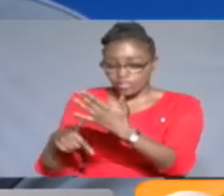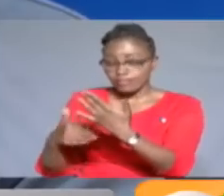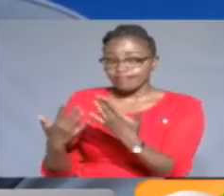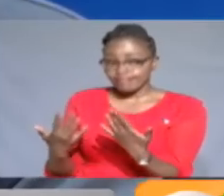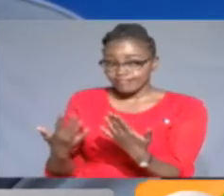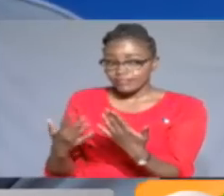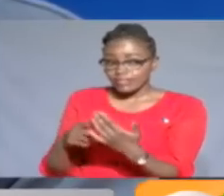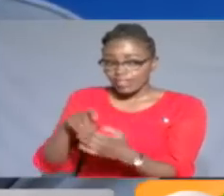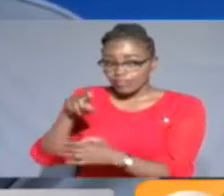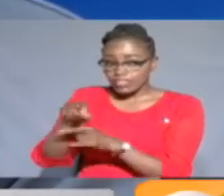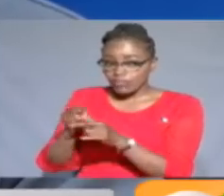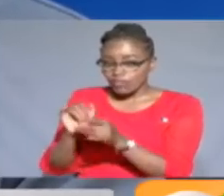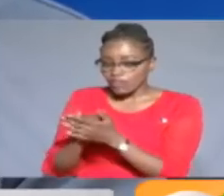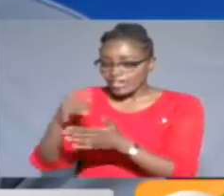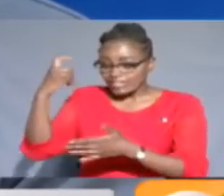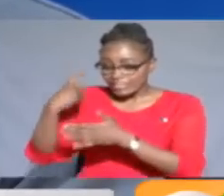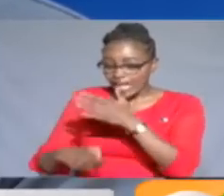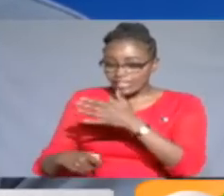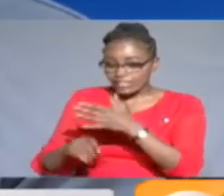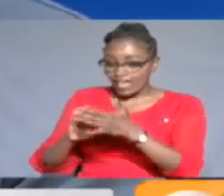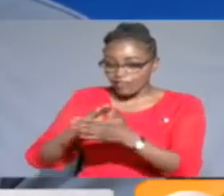be a tax-funded,